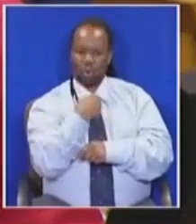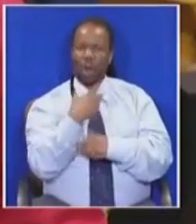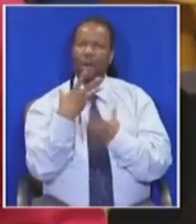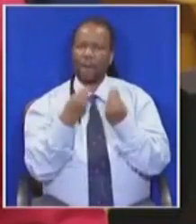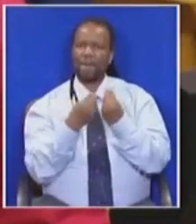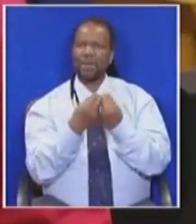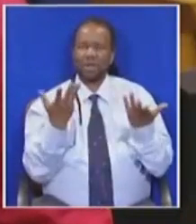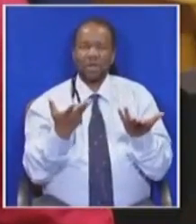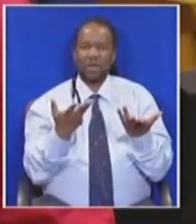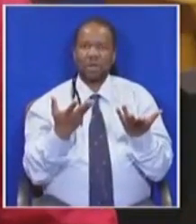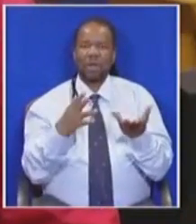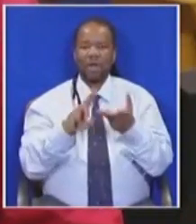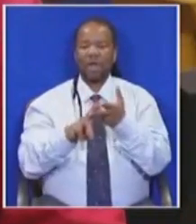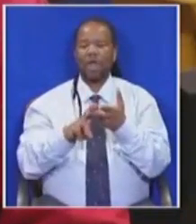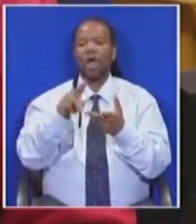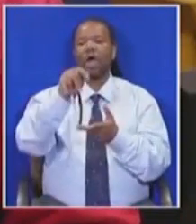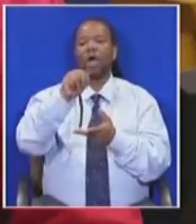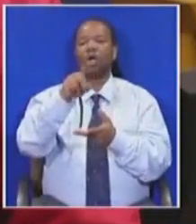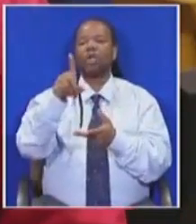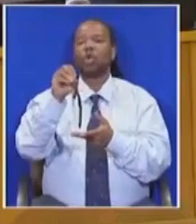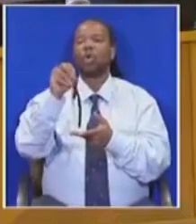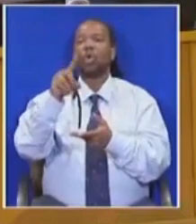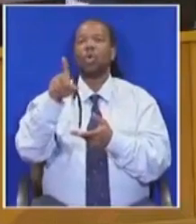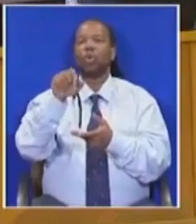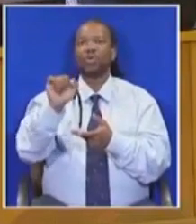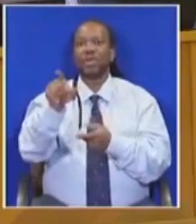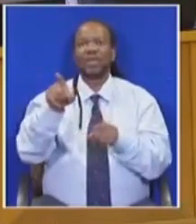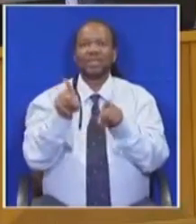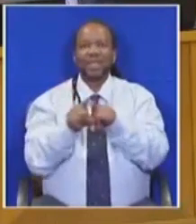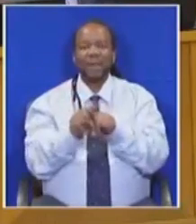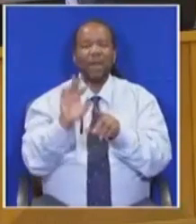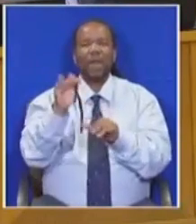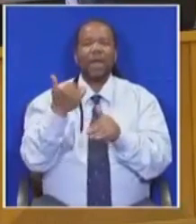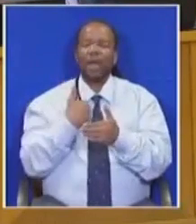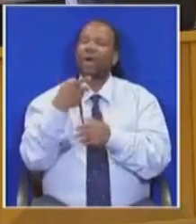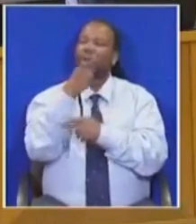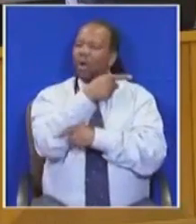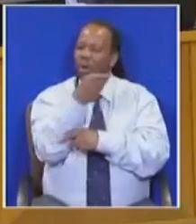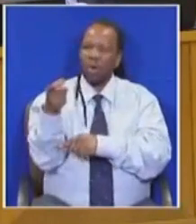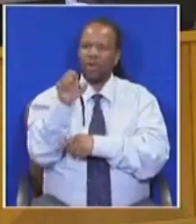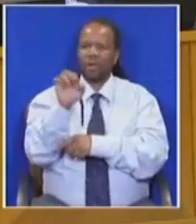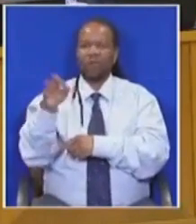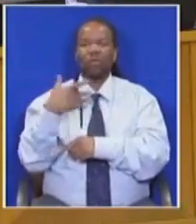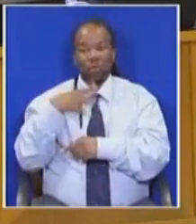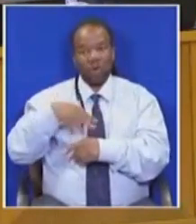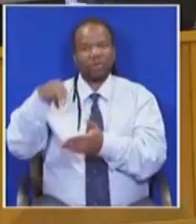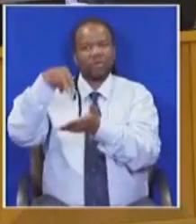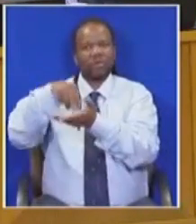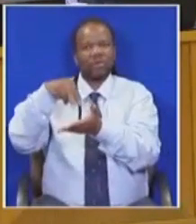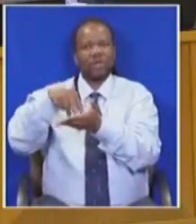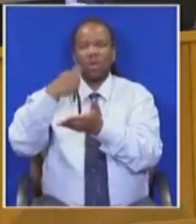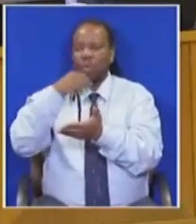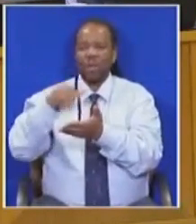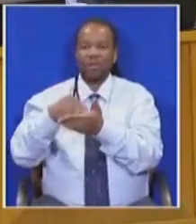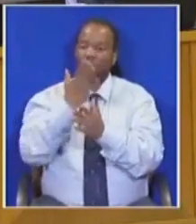Honorable Ndlozi, and I'm addressing all Must I other stand when you address me? EFF Must I stand or sit members, down when you address me?